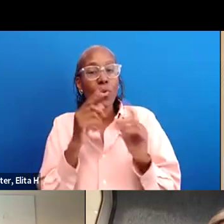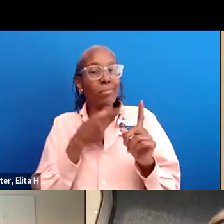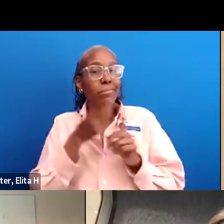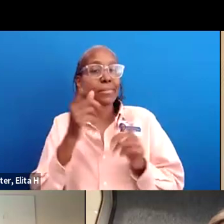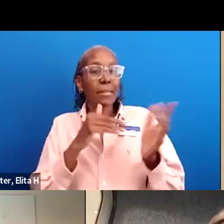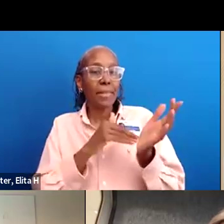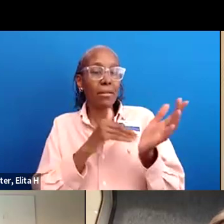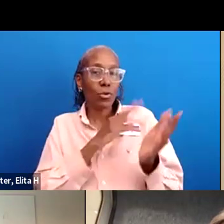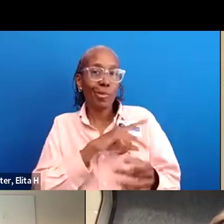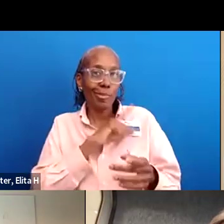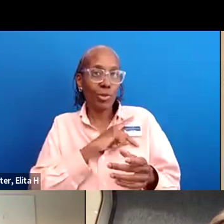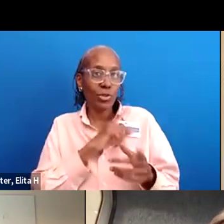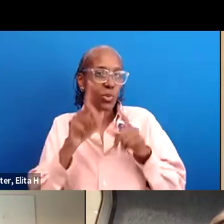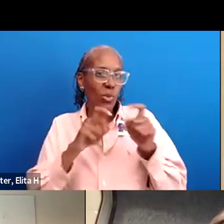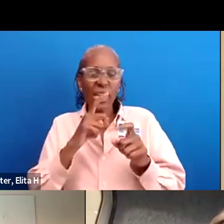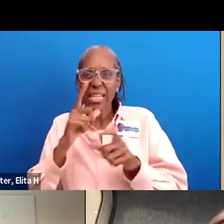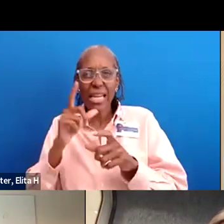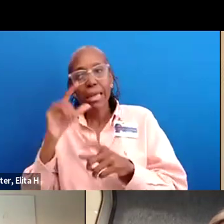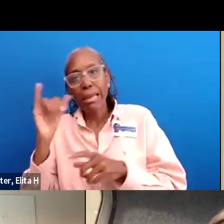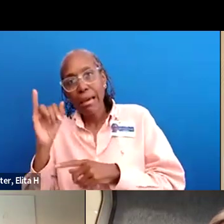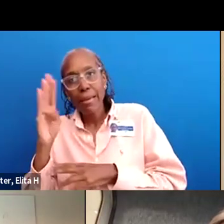personal questions, kind of not in this